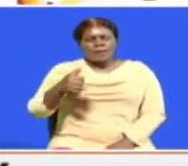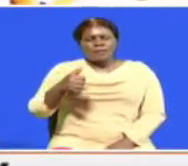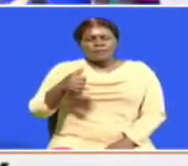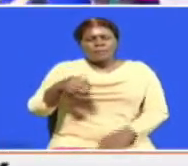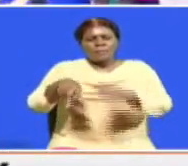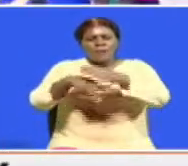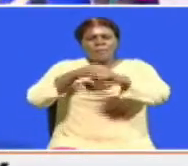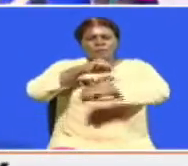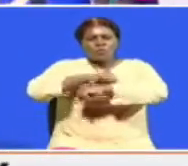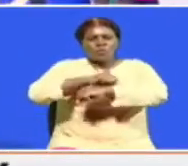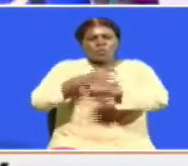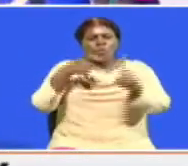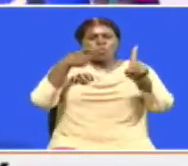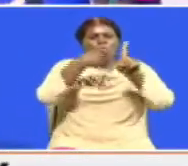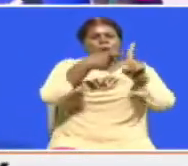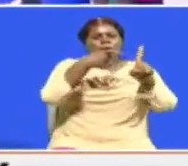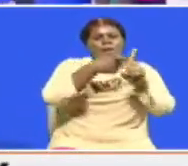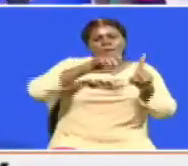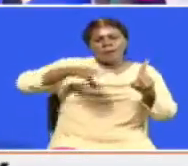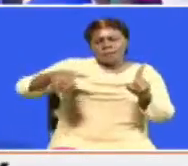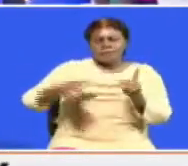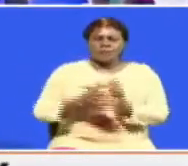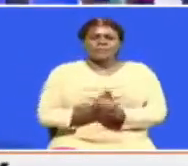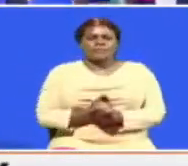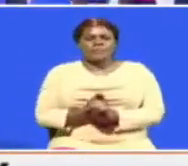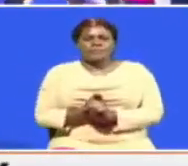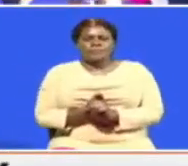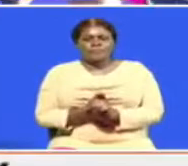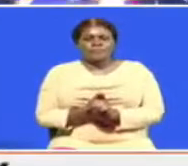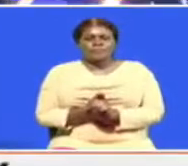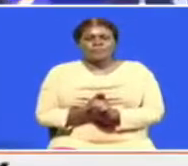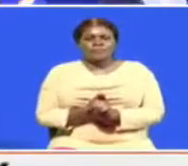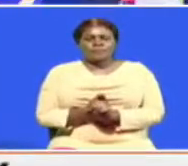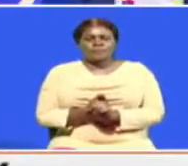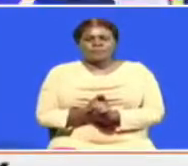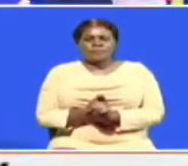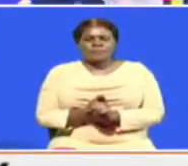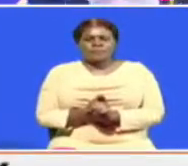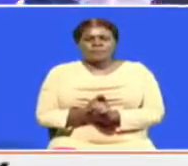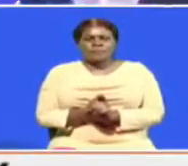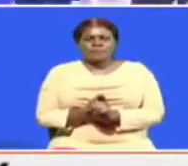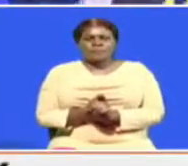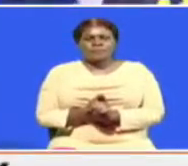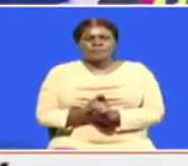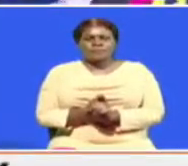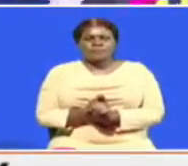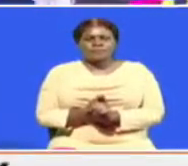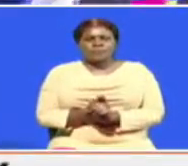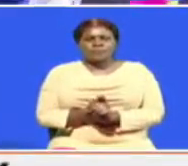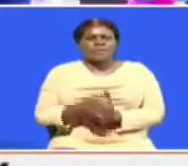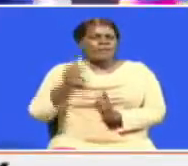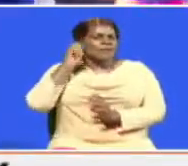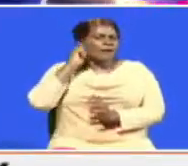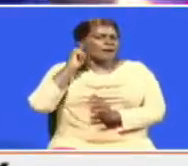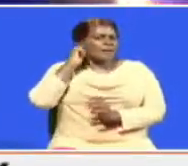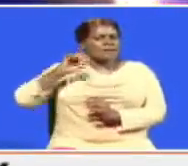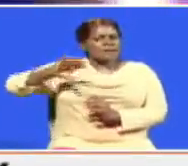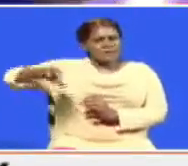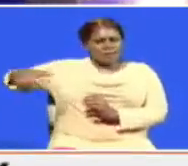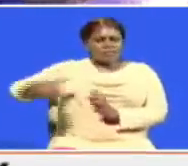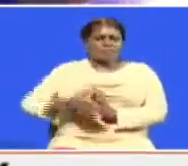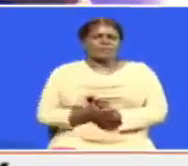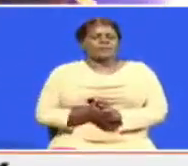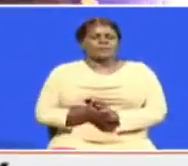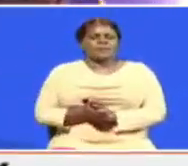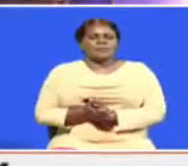Primary School in Kwale County, Emily Tanui of ACK St. Luke Primary, Biribiriet in Nandi County,